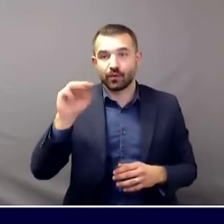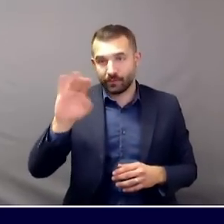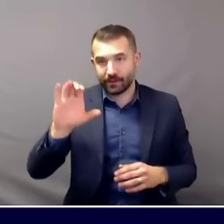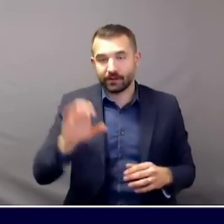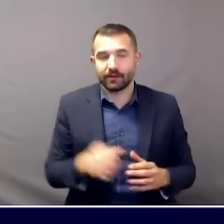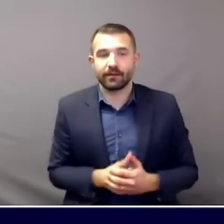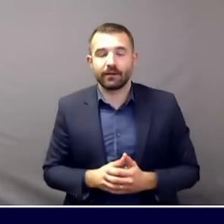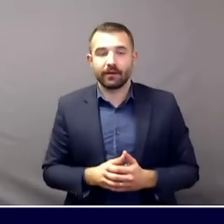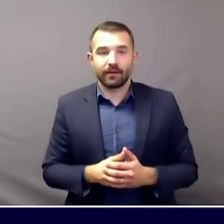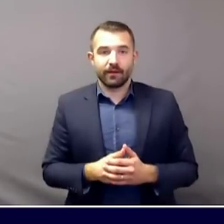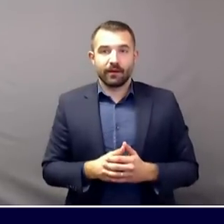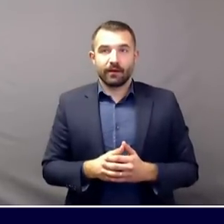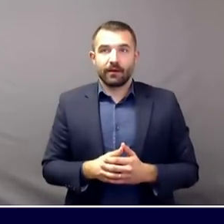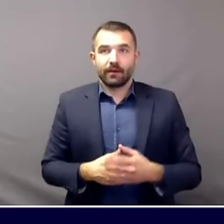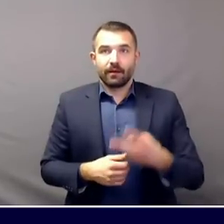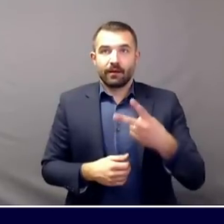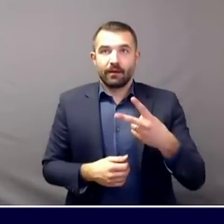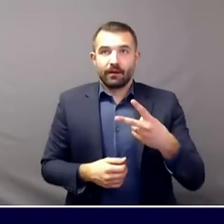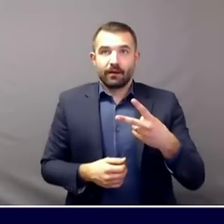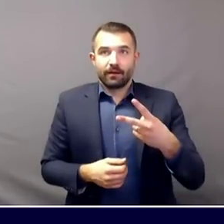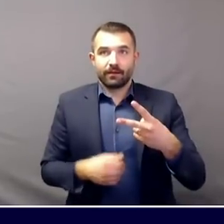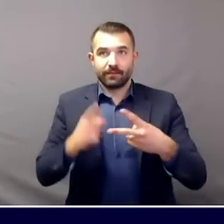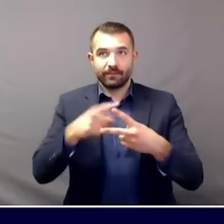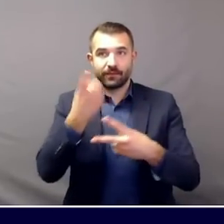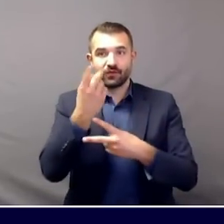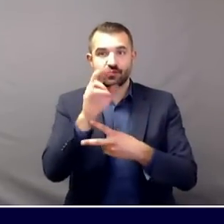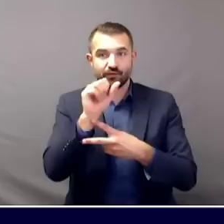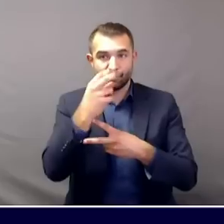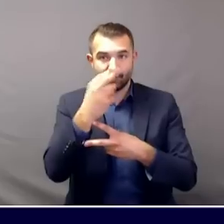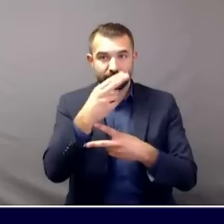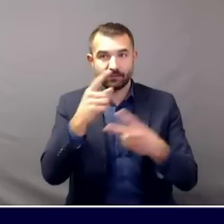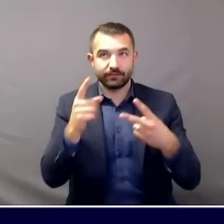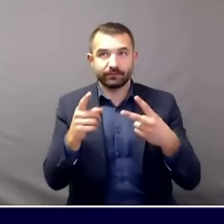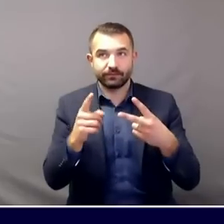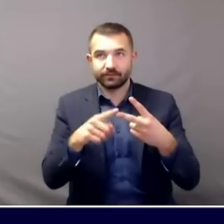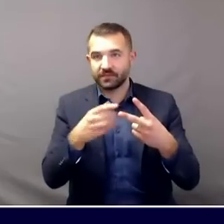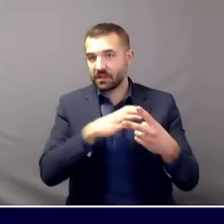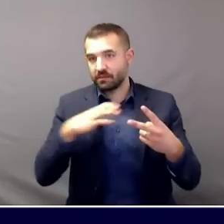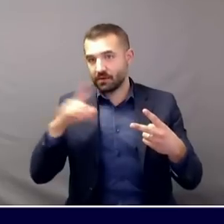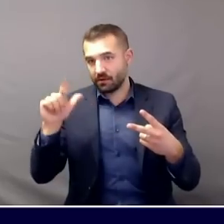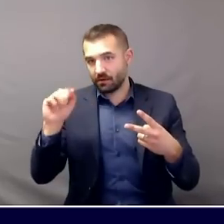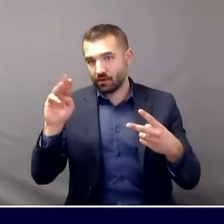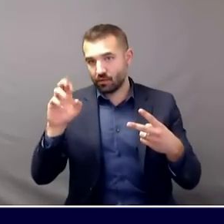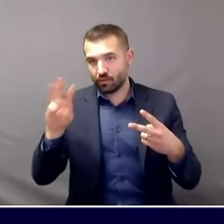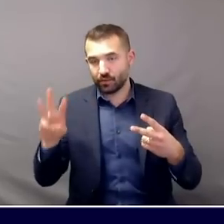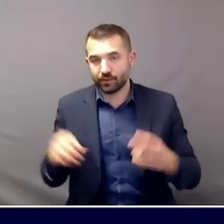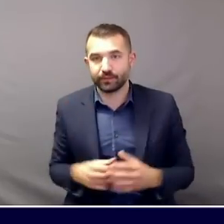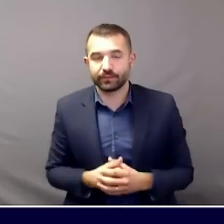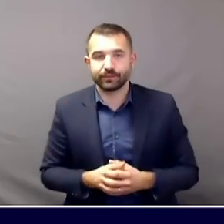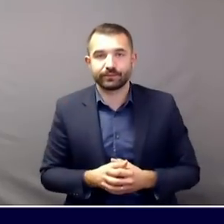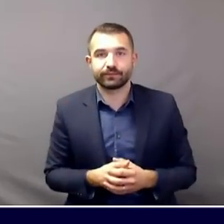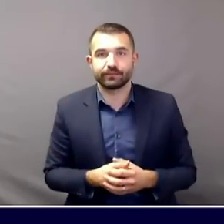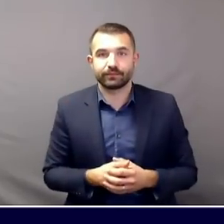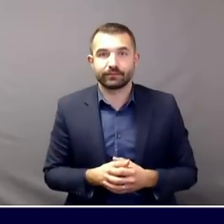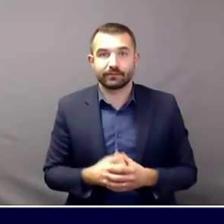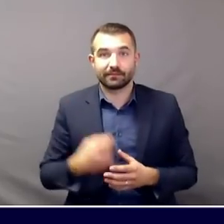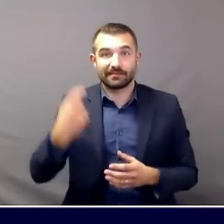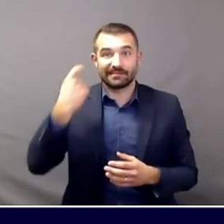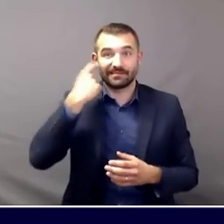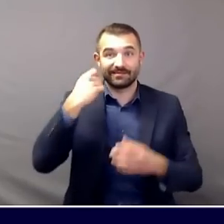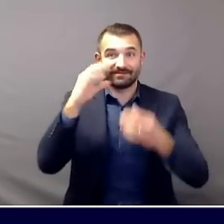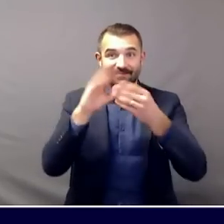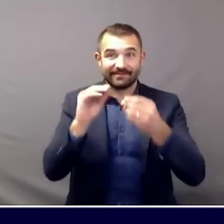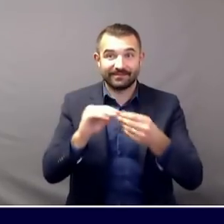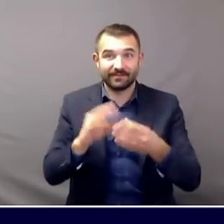would be best for either you, Dr. Shah, or for Commissioner Lambrew, but related to wait times that we were having that conversation